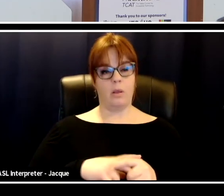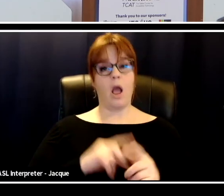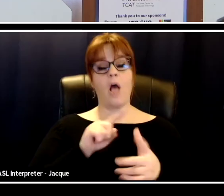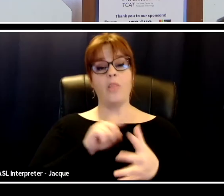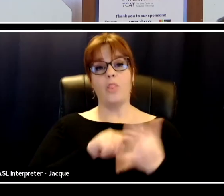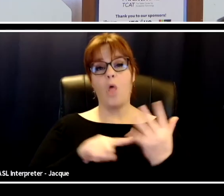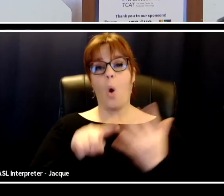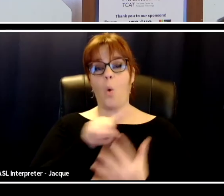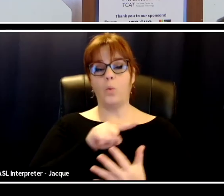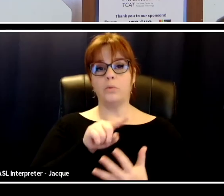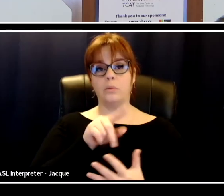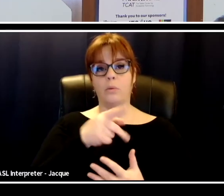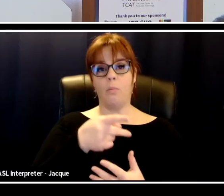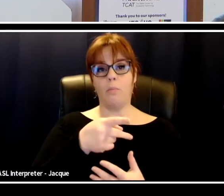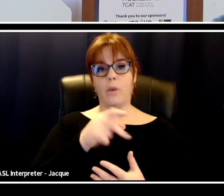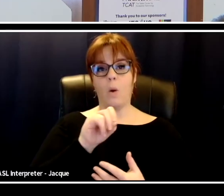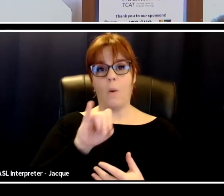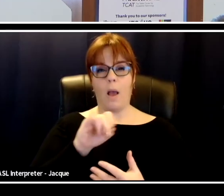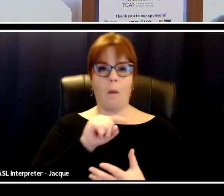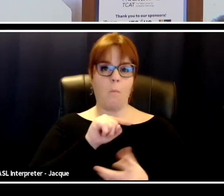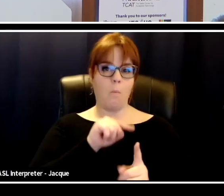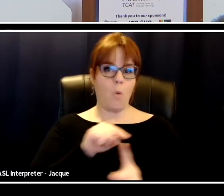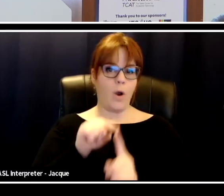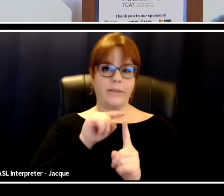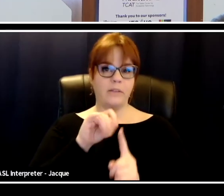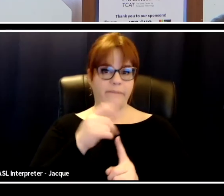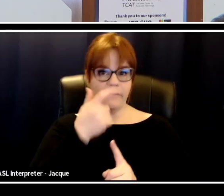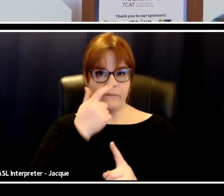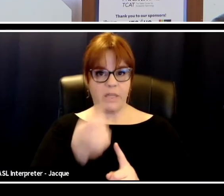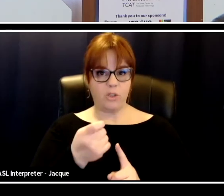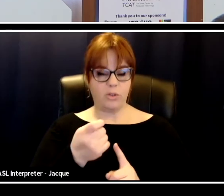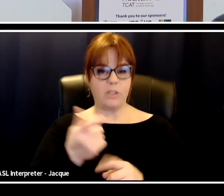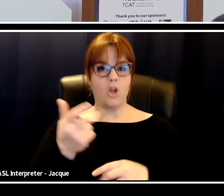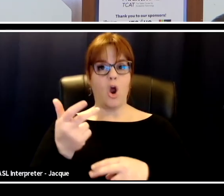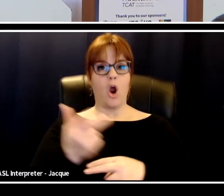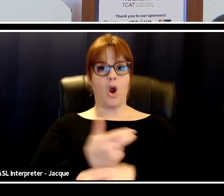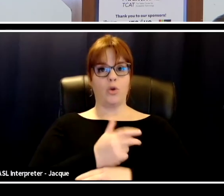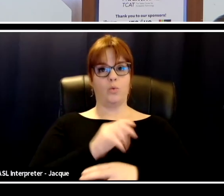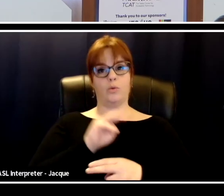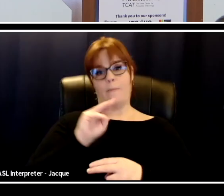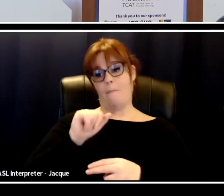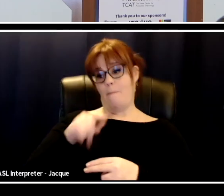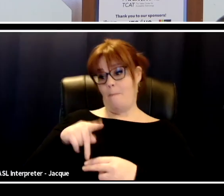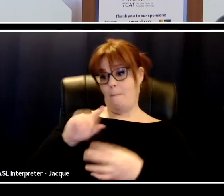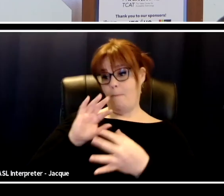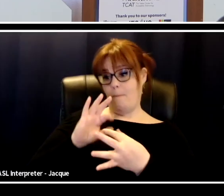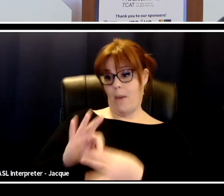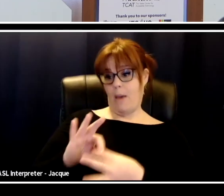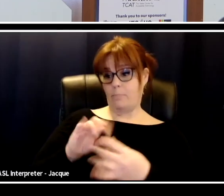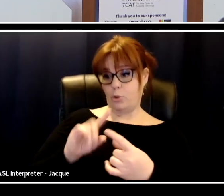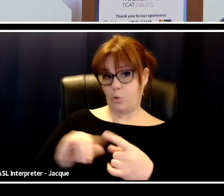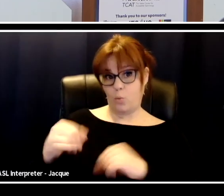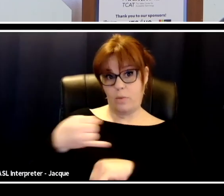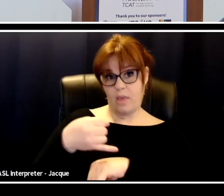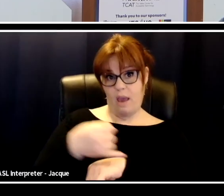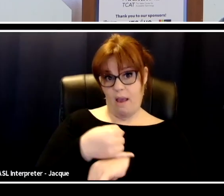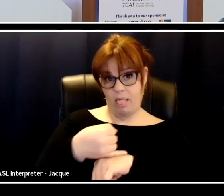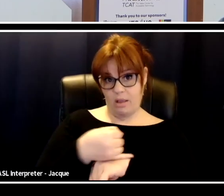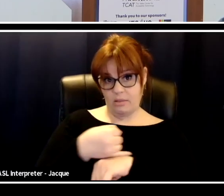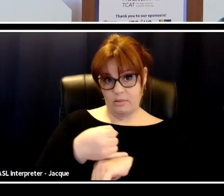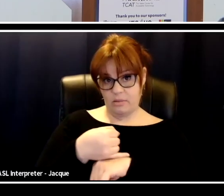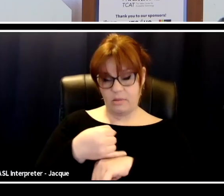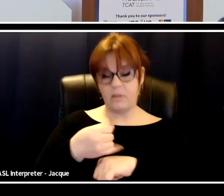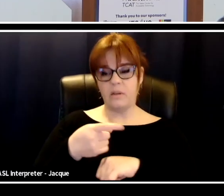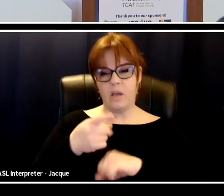are kind of used to, or are kind of mapped to these islands. And then you can kind of